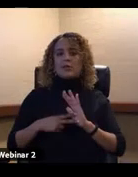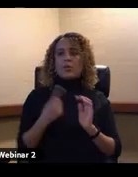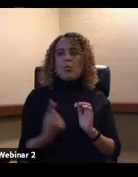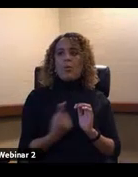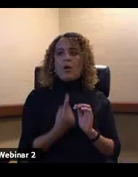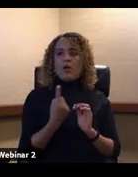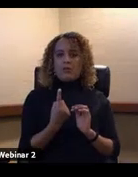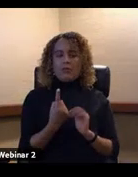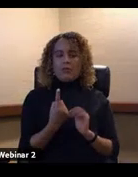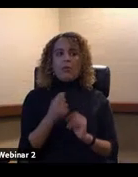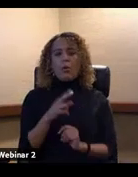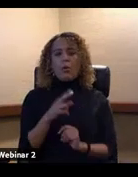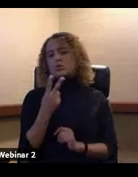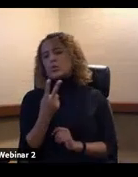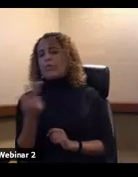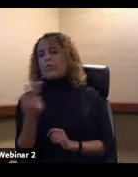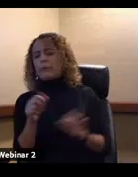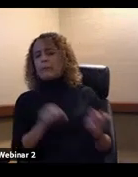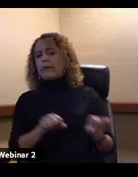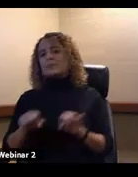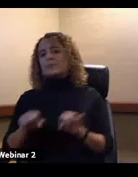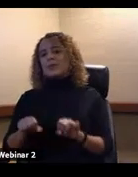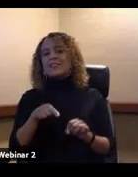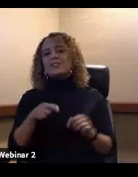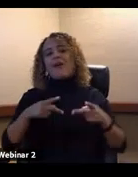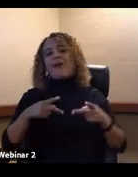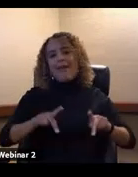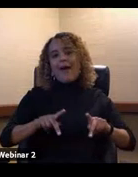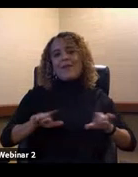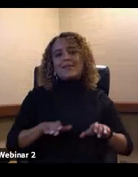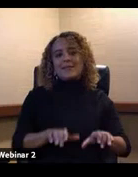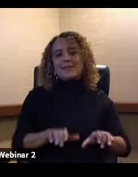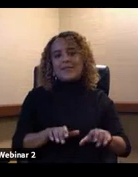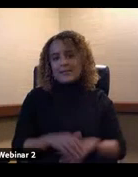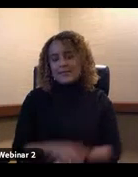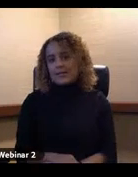Purpose Area 1, or possibly 2 and 3, but these are allowable activities.